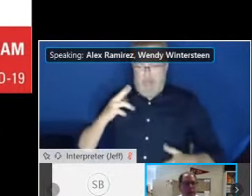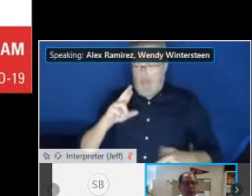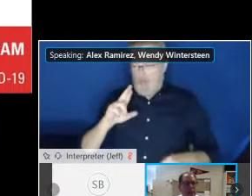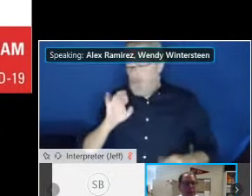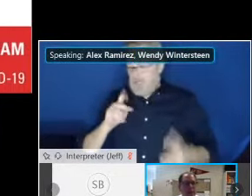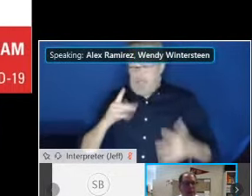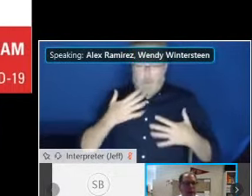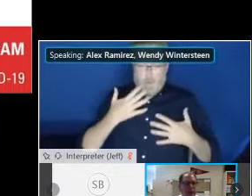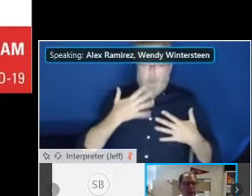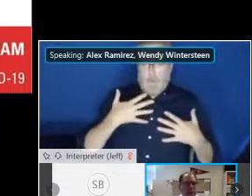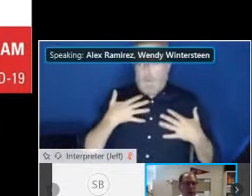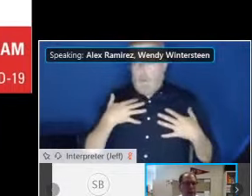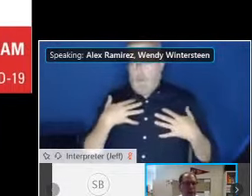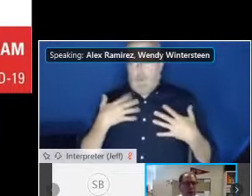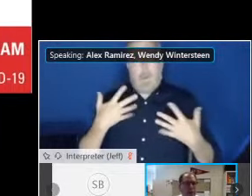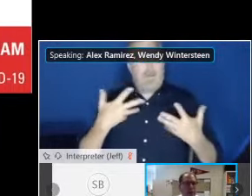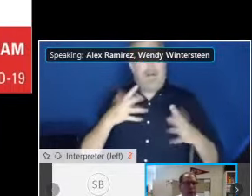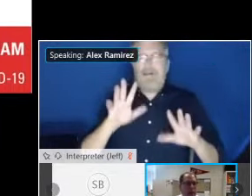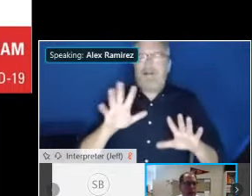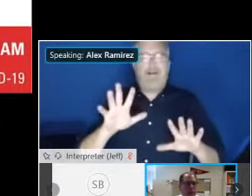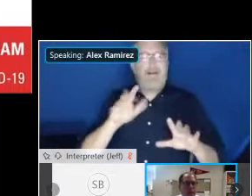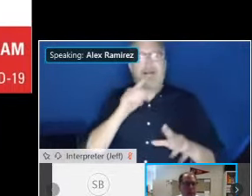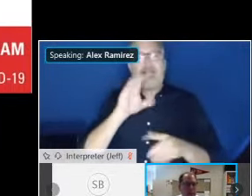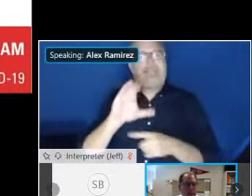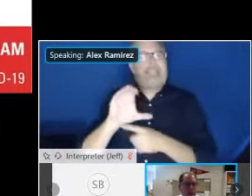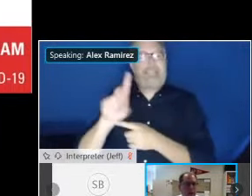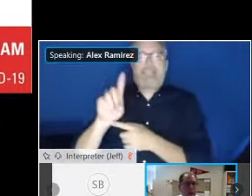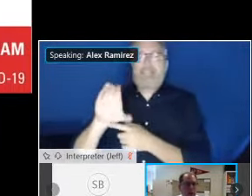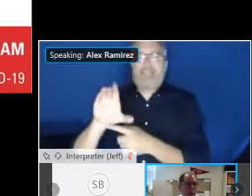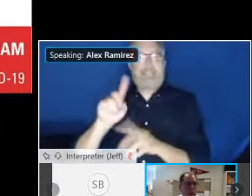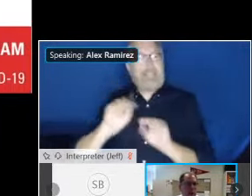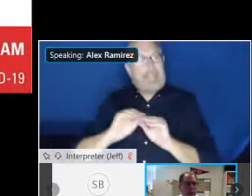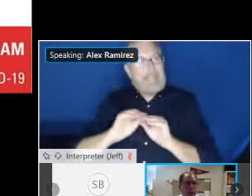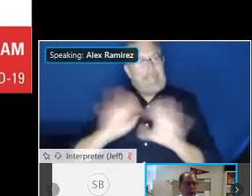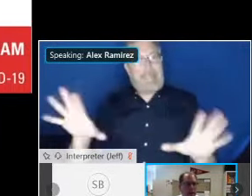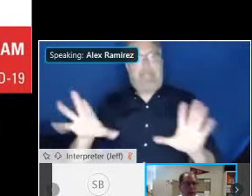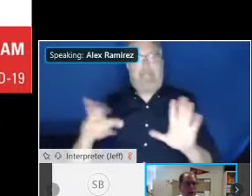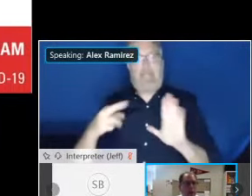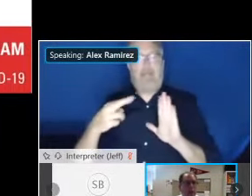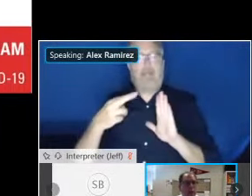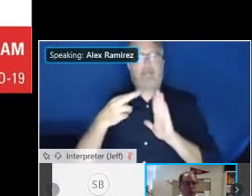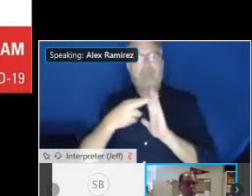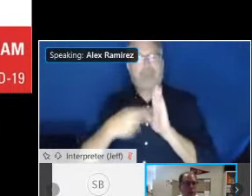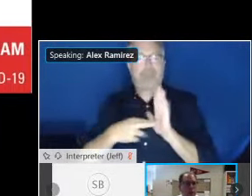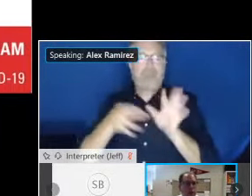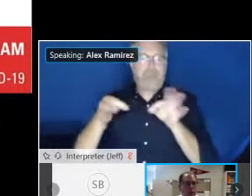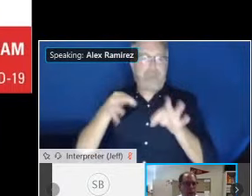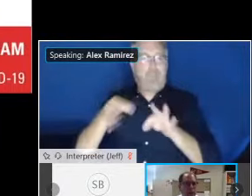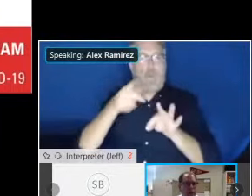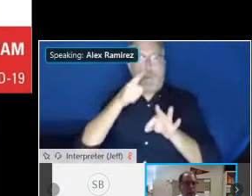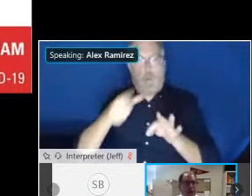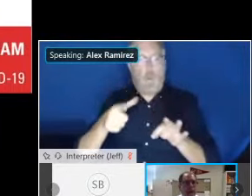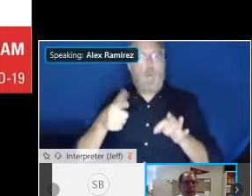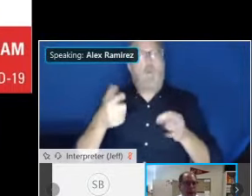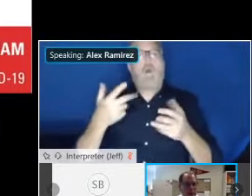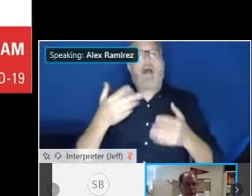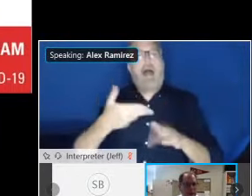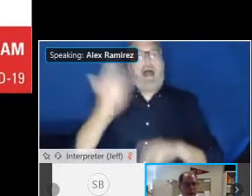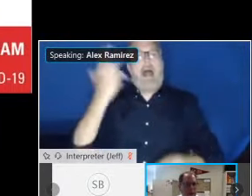disease, the CDC is very clear on what type of individuals are truly at high risk or live with high